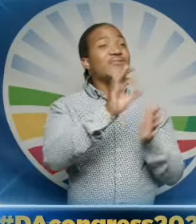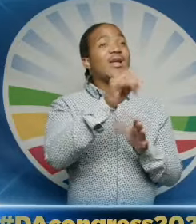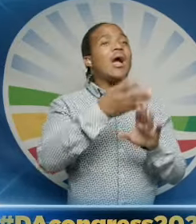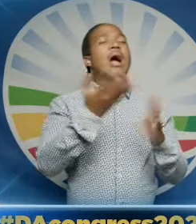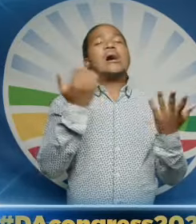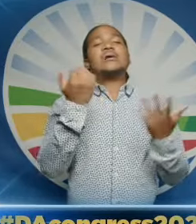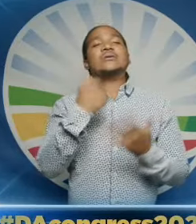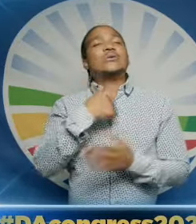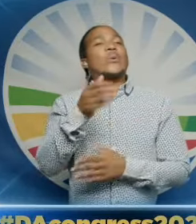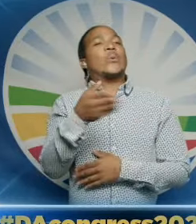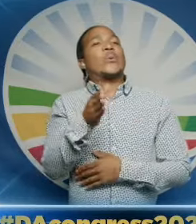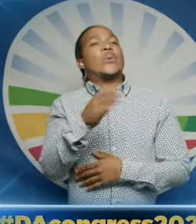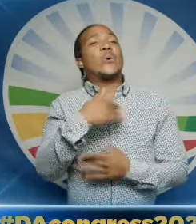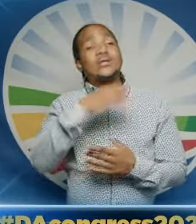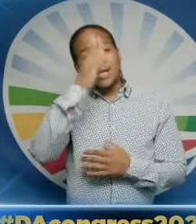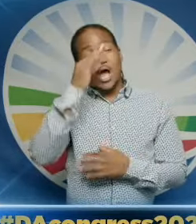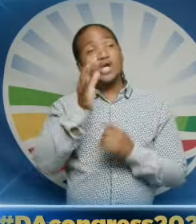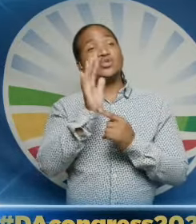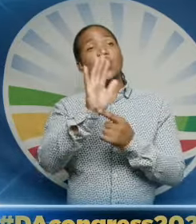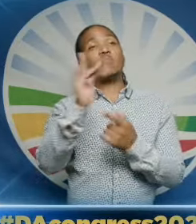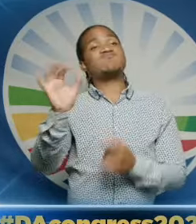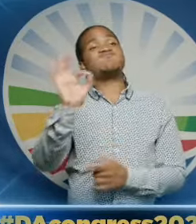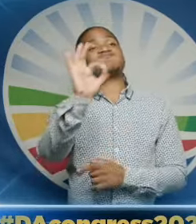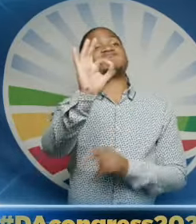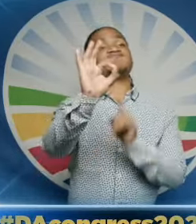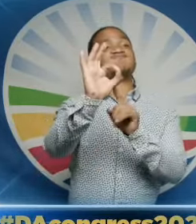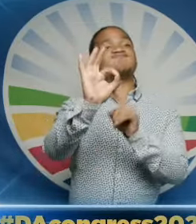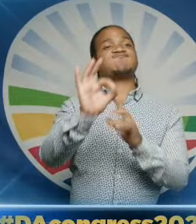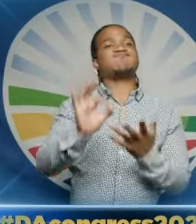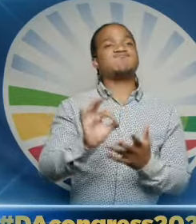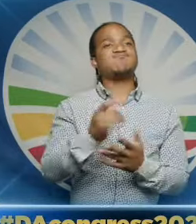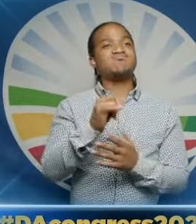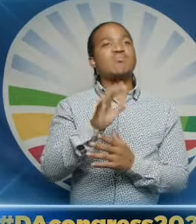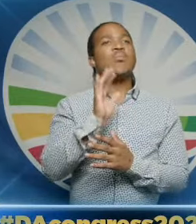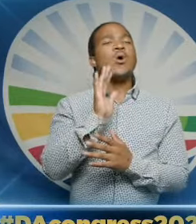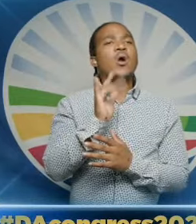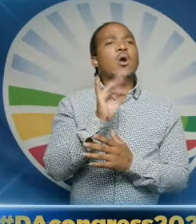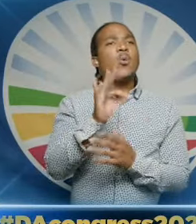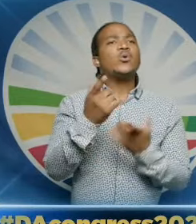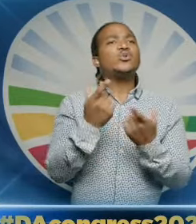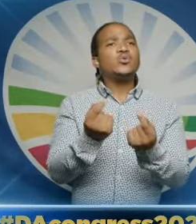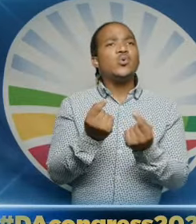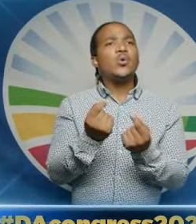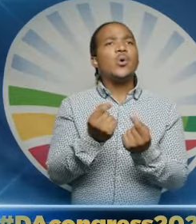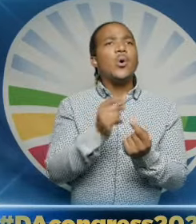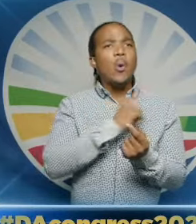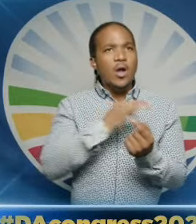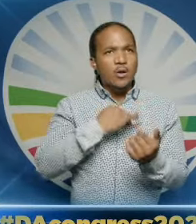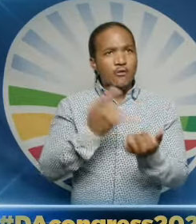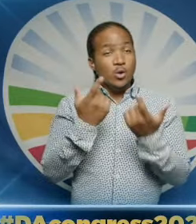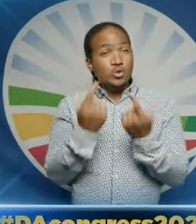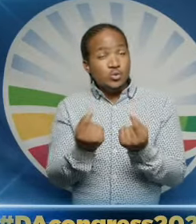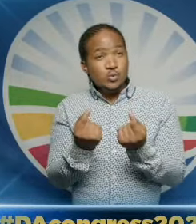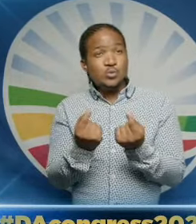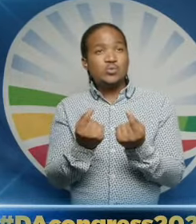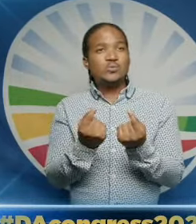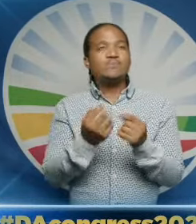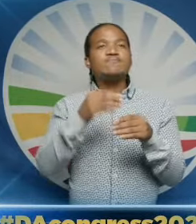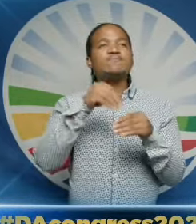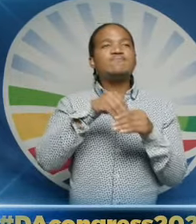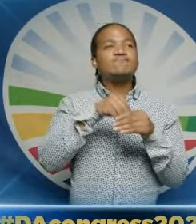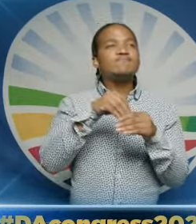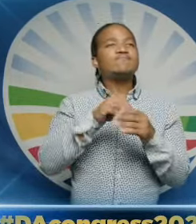Yes, it was. We've I want to literally add one thing, seen, Reagan, please. we've Coin seen tosses this have been coin. good for us. Because when we did heat it in Modi